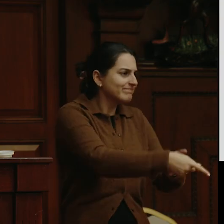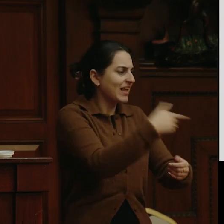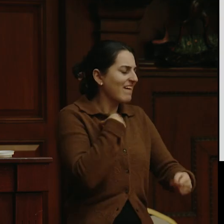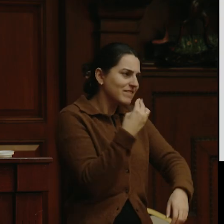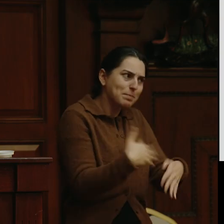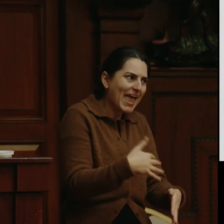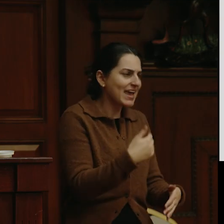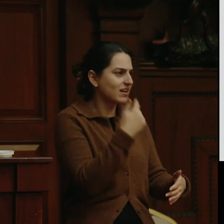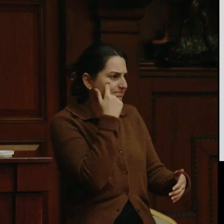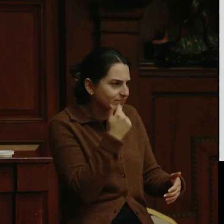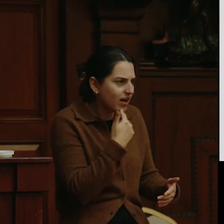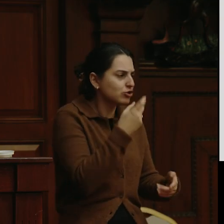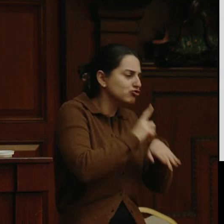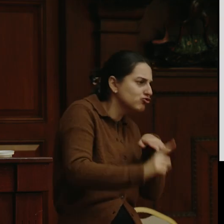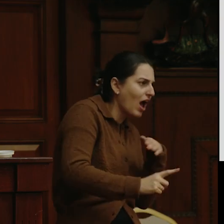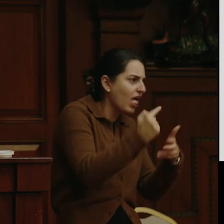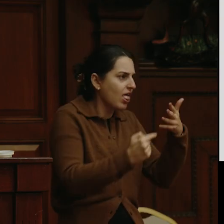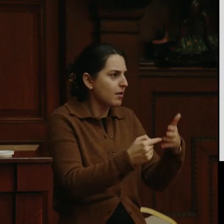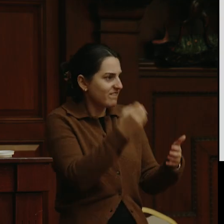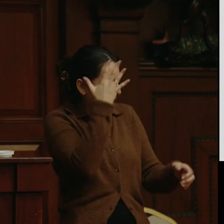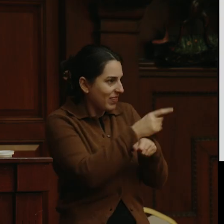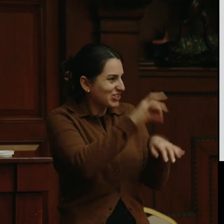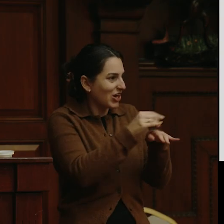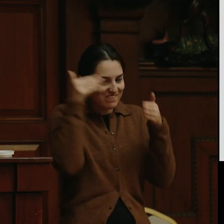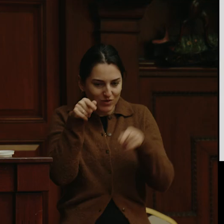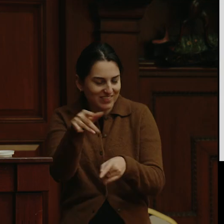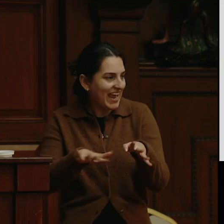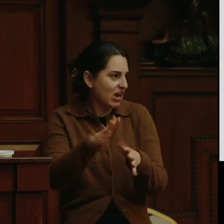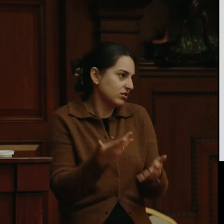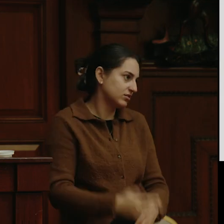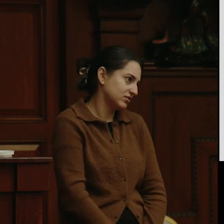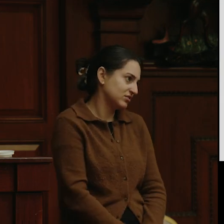by. And that's definitely food for thought.